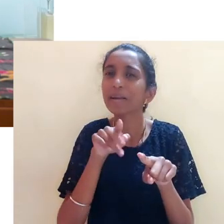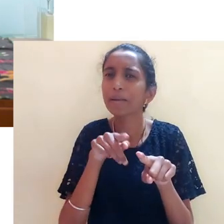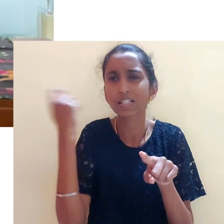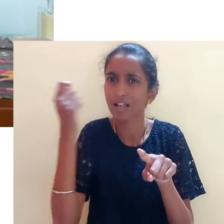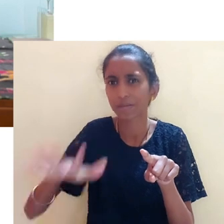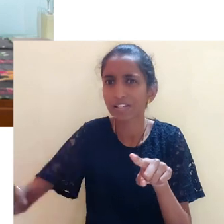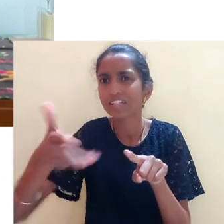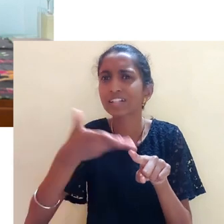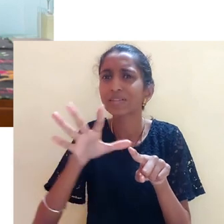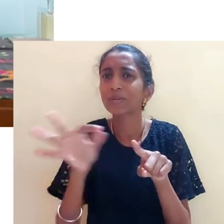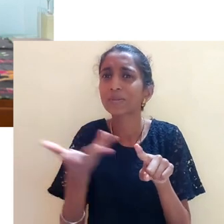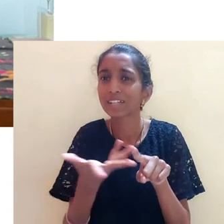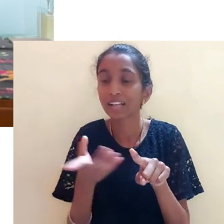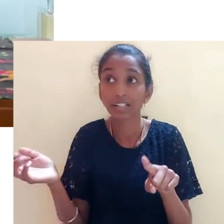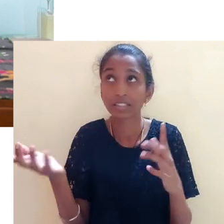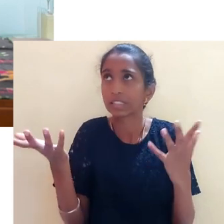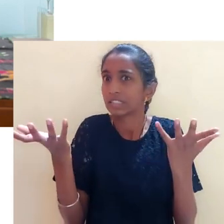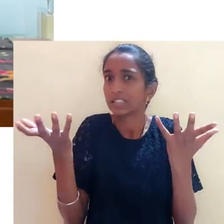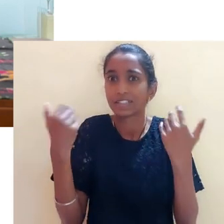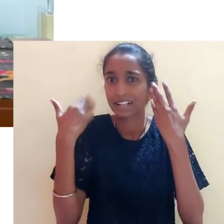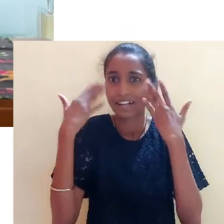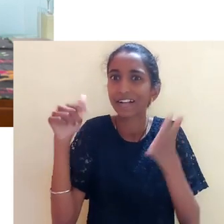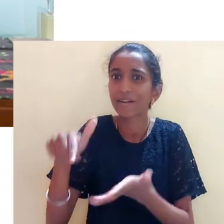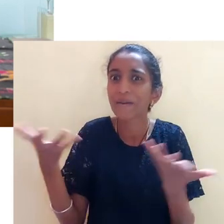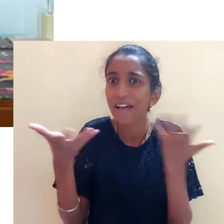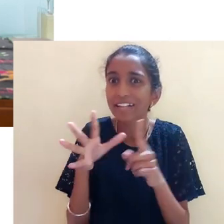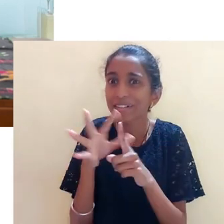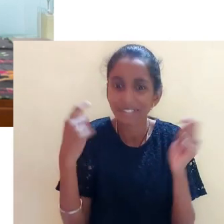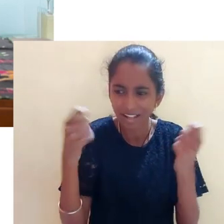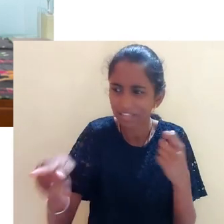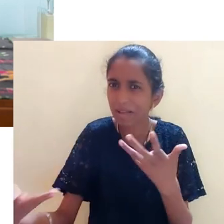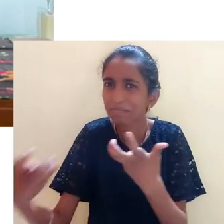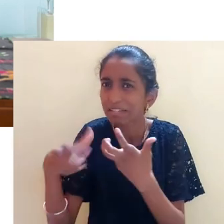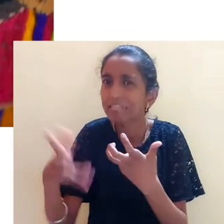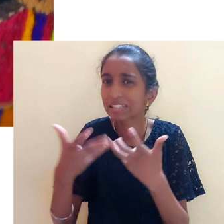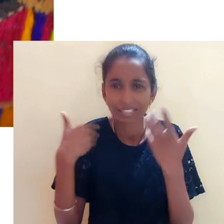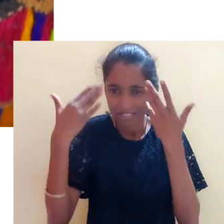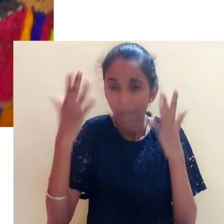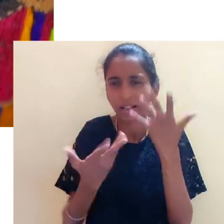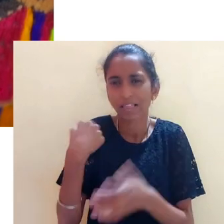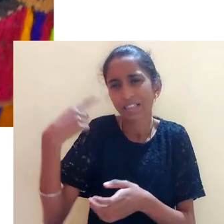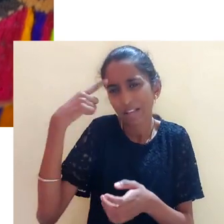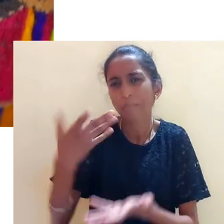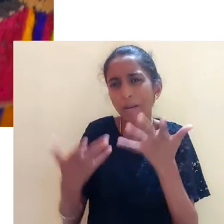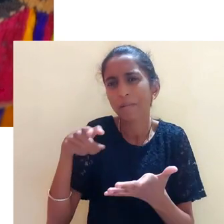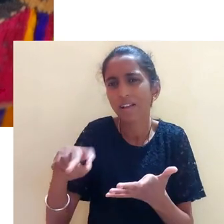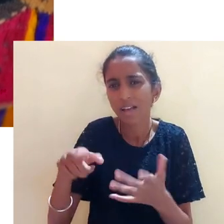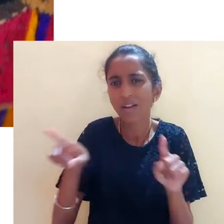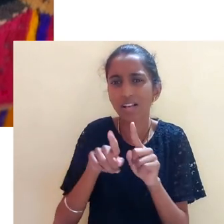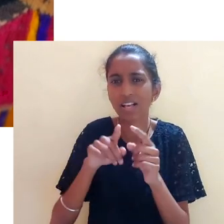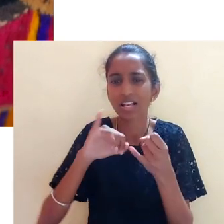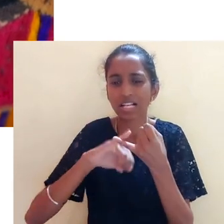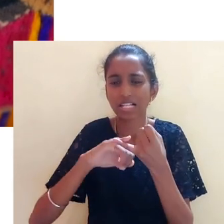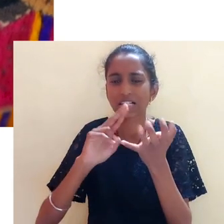with the celebration? What do you think that is? I have no clue what that has to do with the celebration, but all I can think of is this being like a